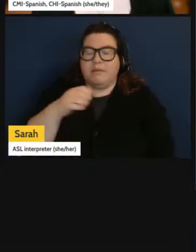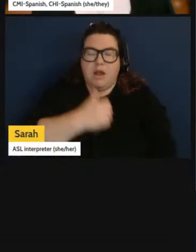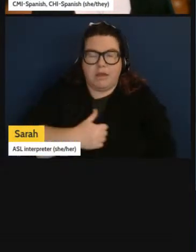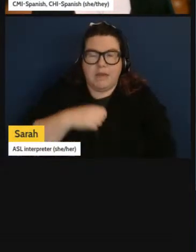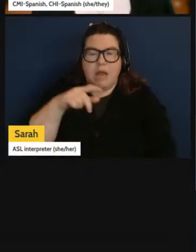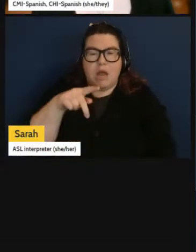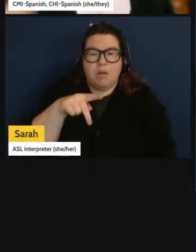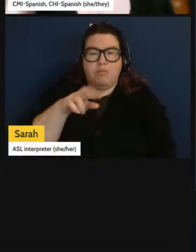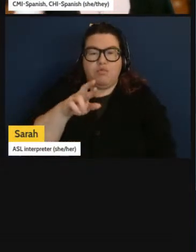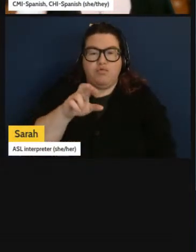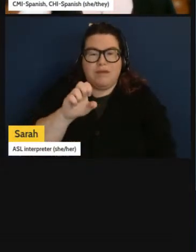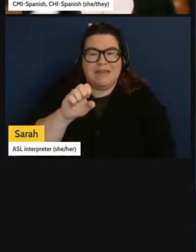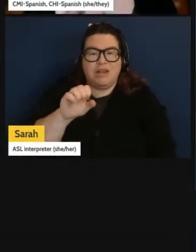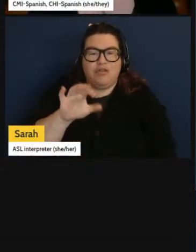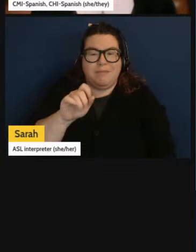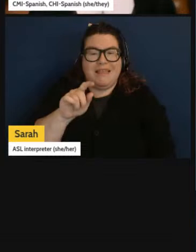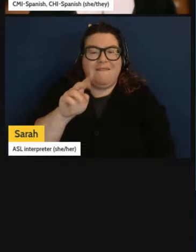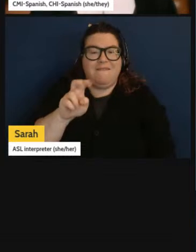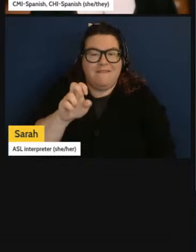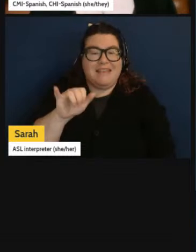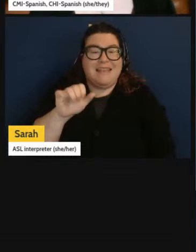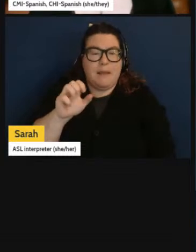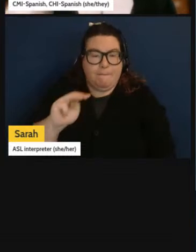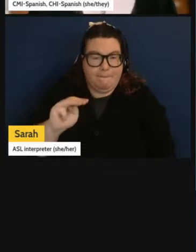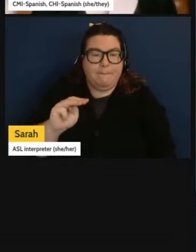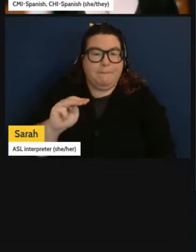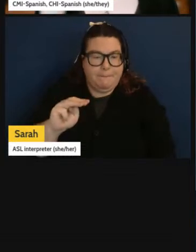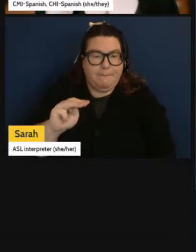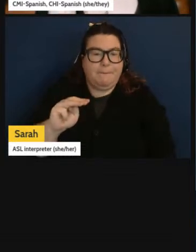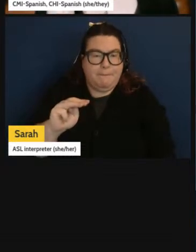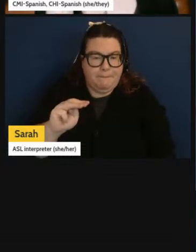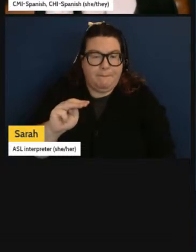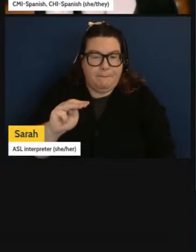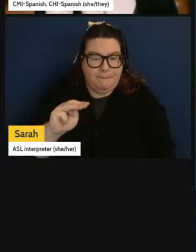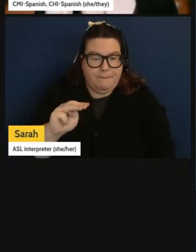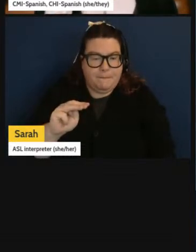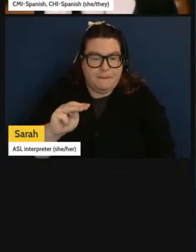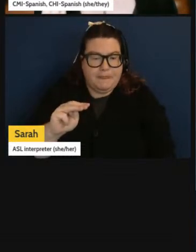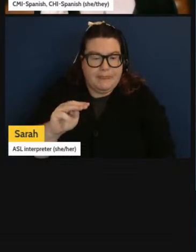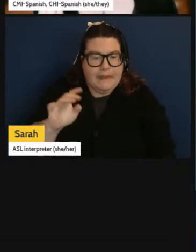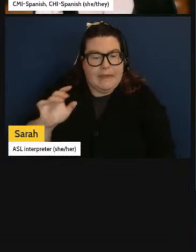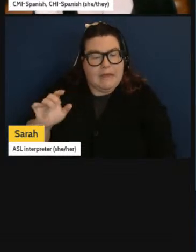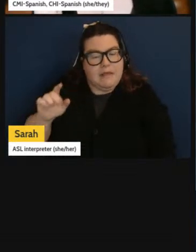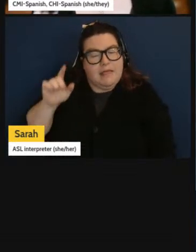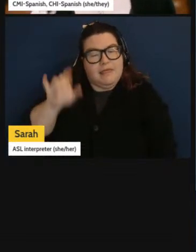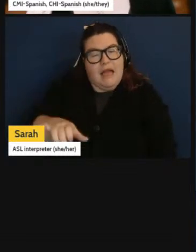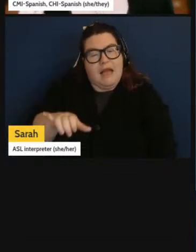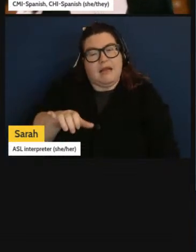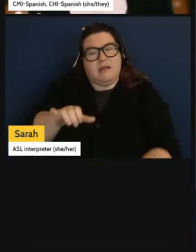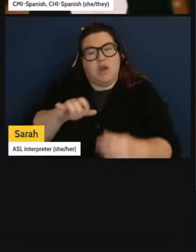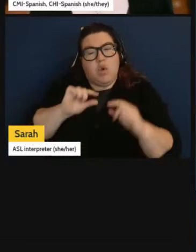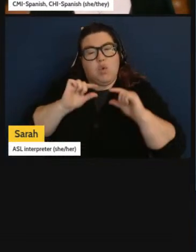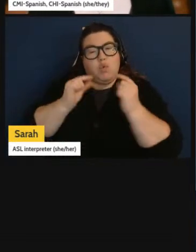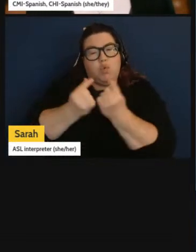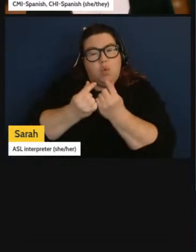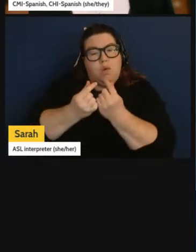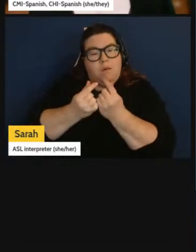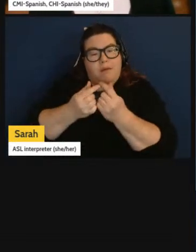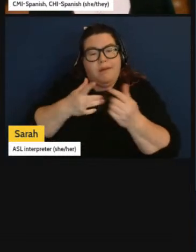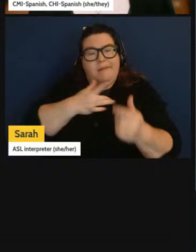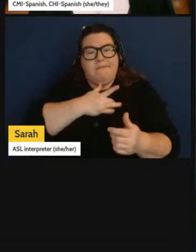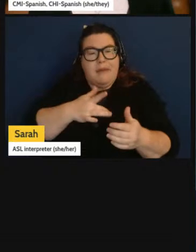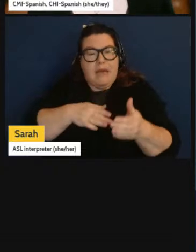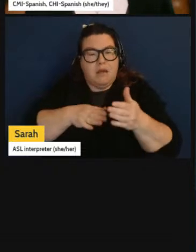with a PRE. So it's a way for groups that have historically been marginalized